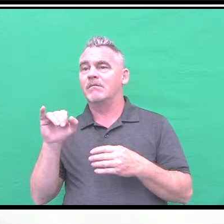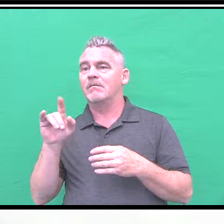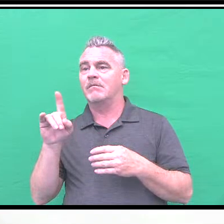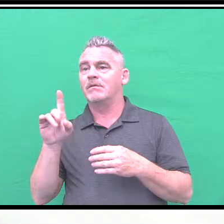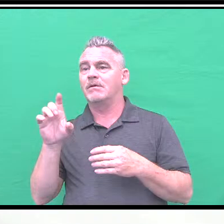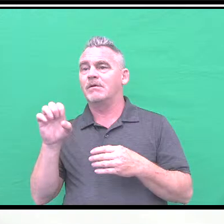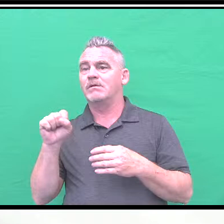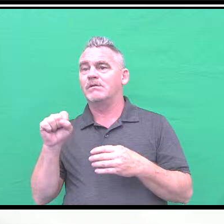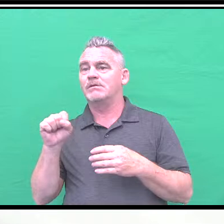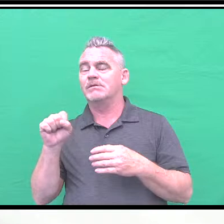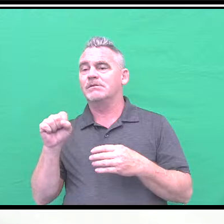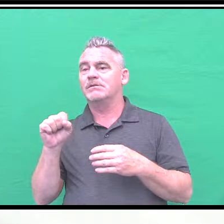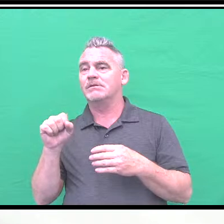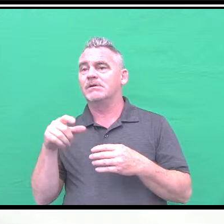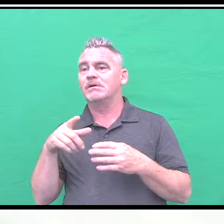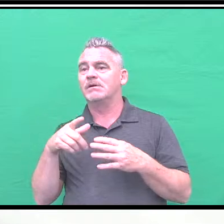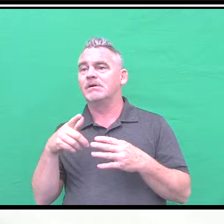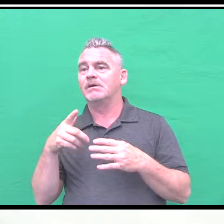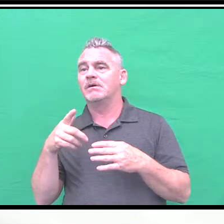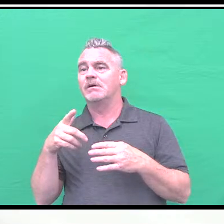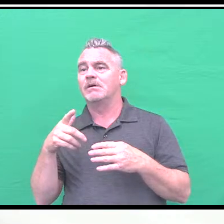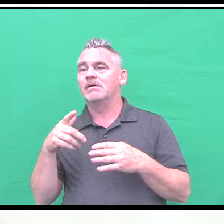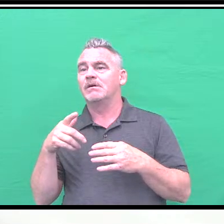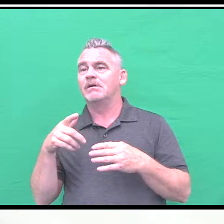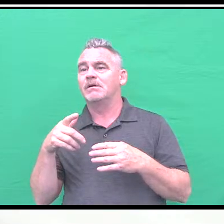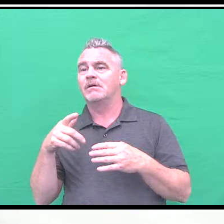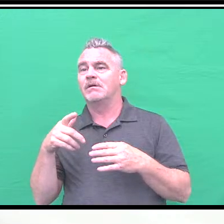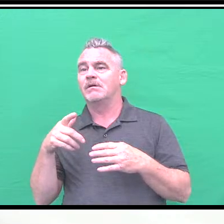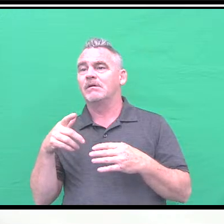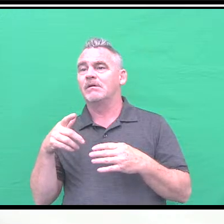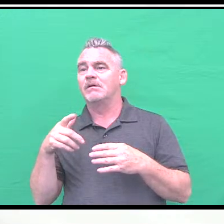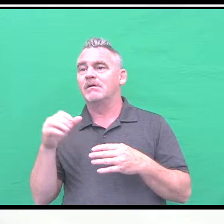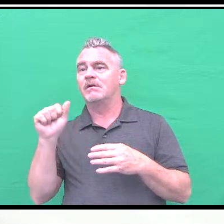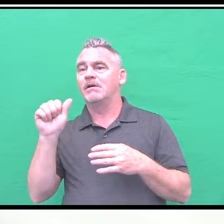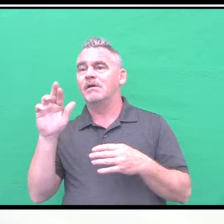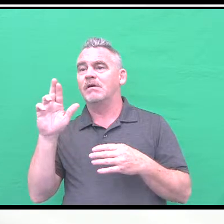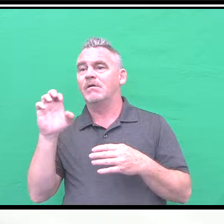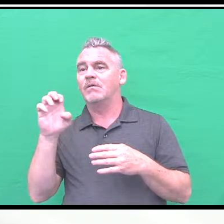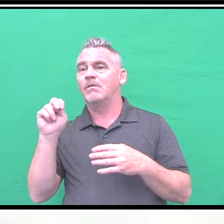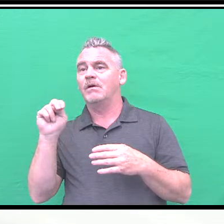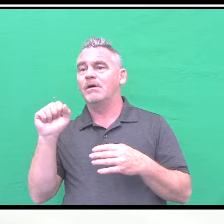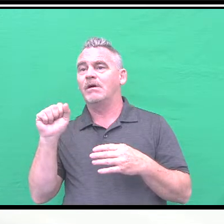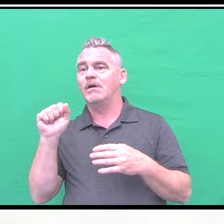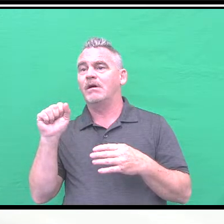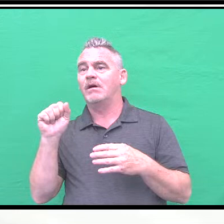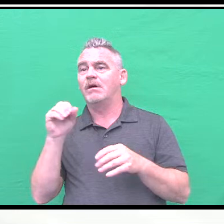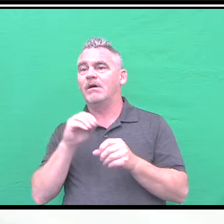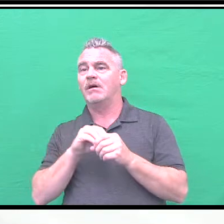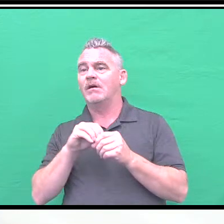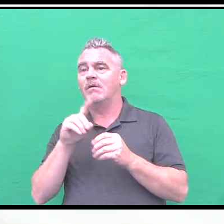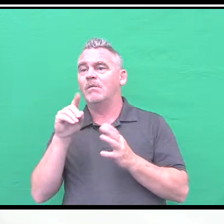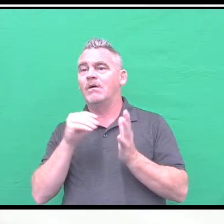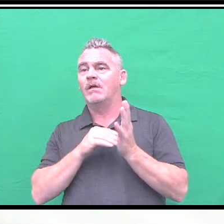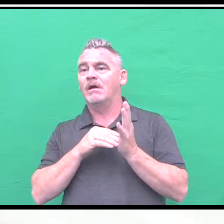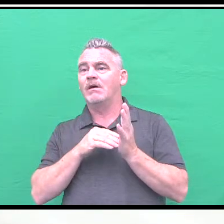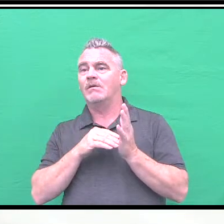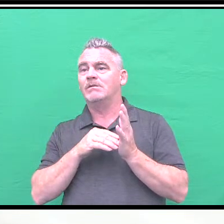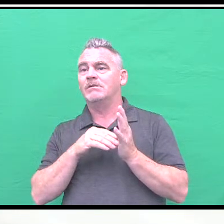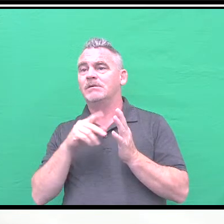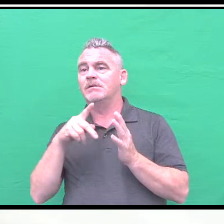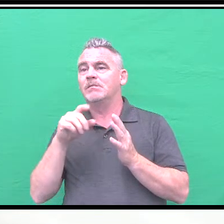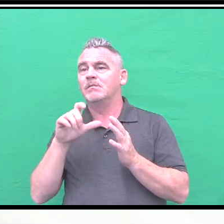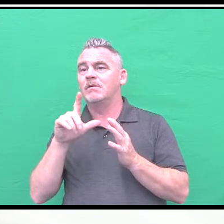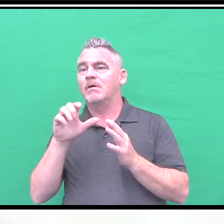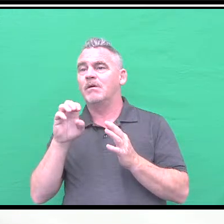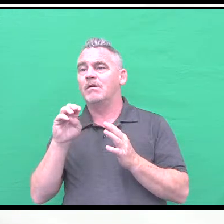Palms. And in the Acrisure Arena, 11,500 seat arena. And if we develop